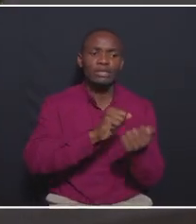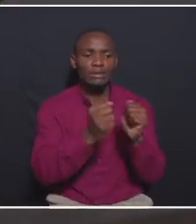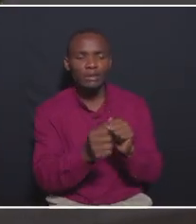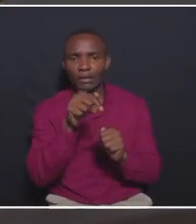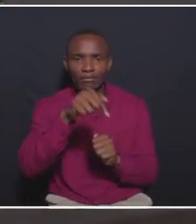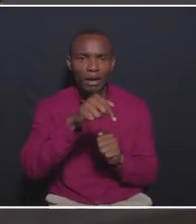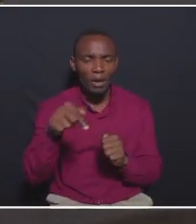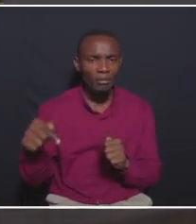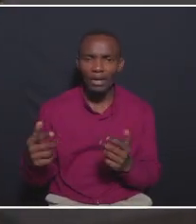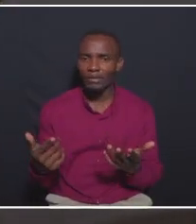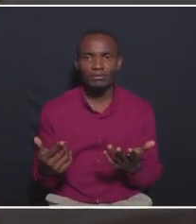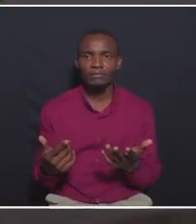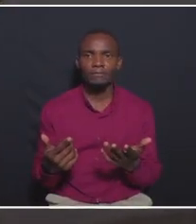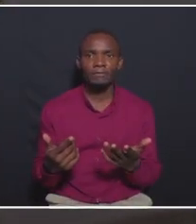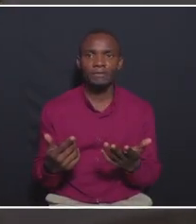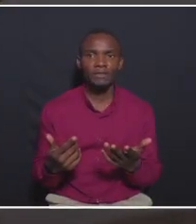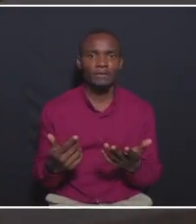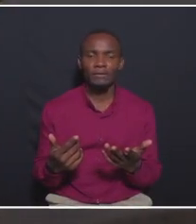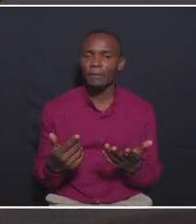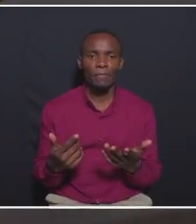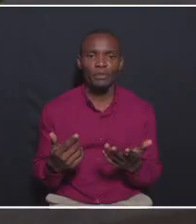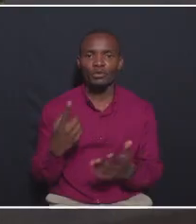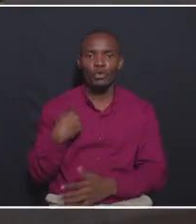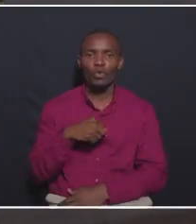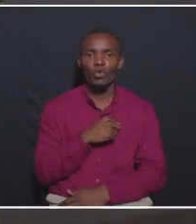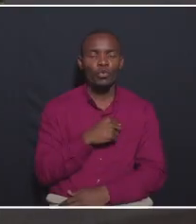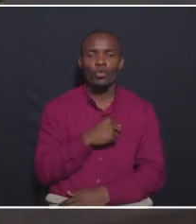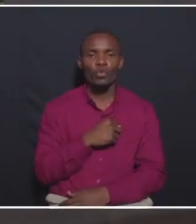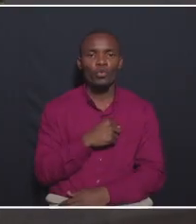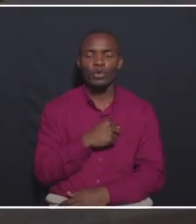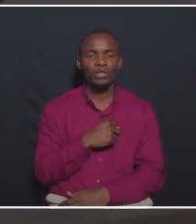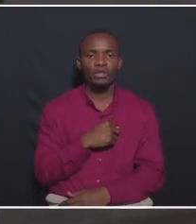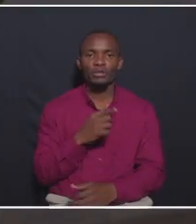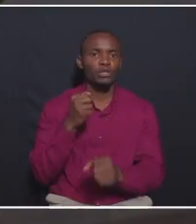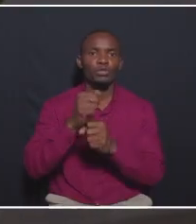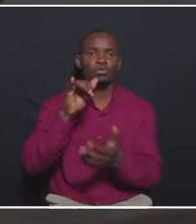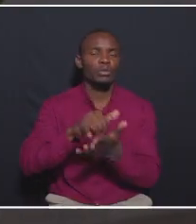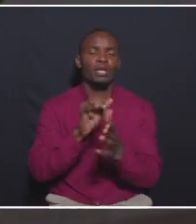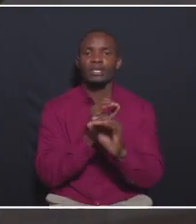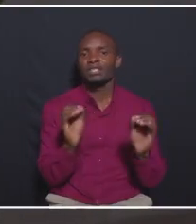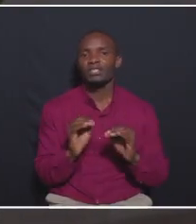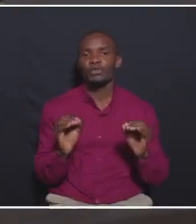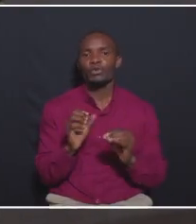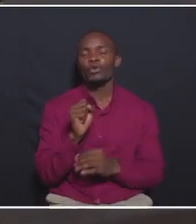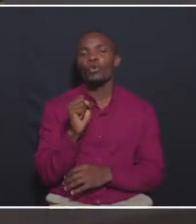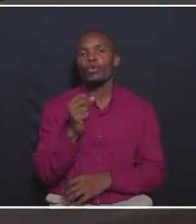so let's use this instead of using this. We were not doing such thing. We were